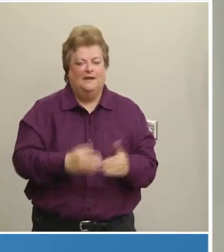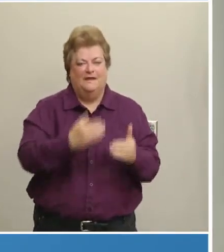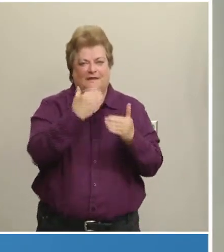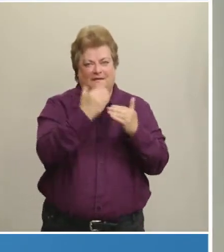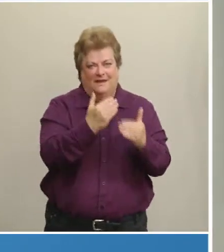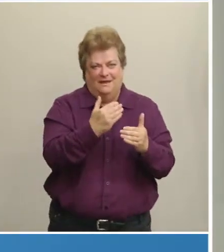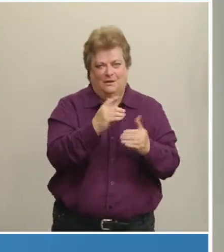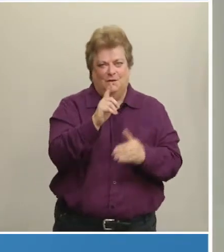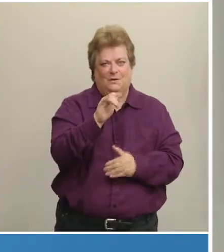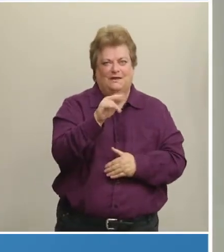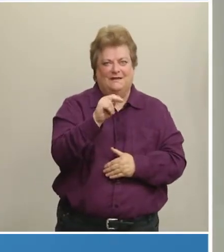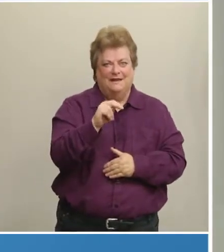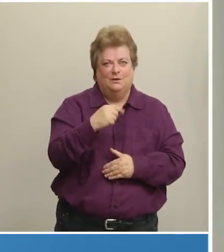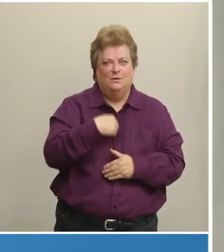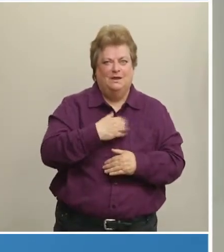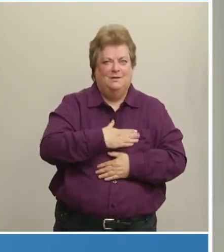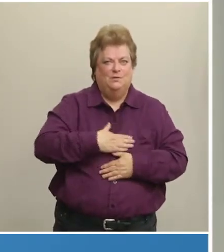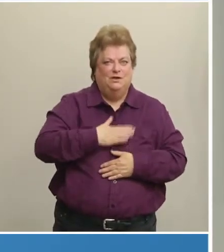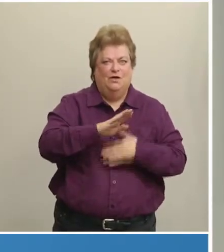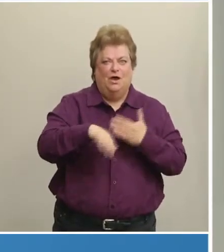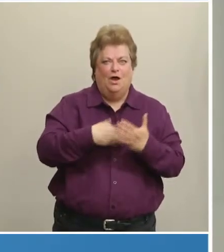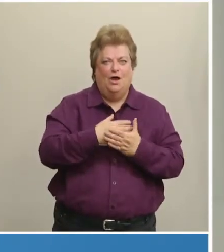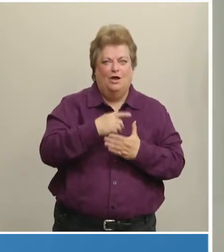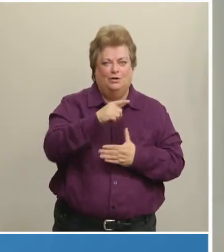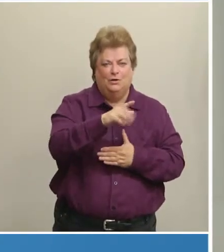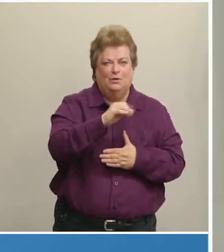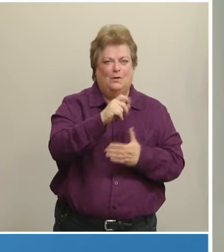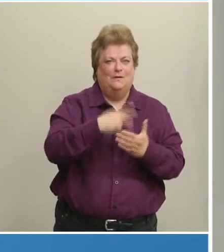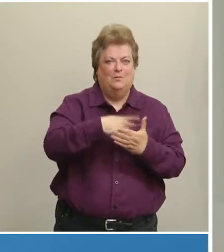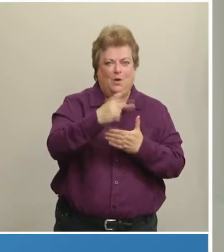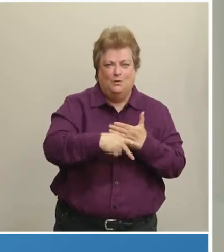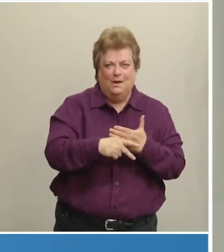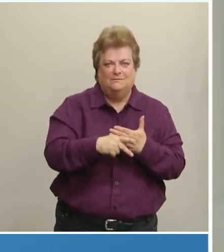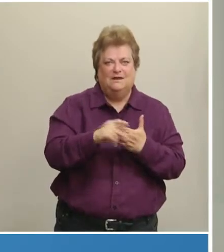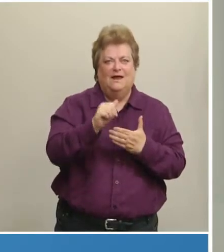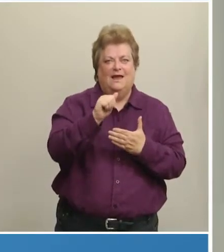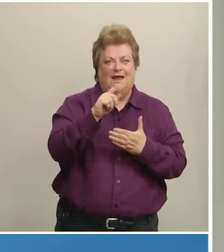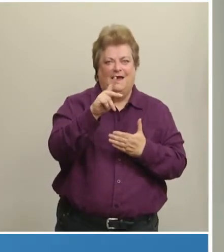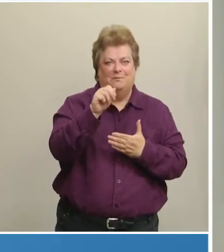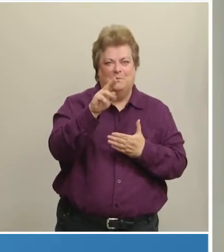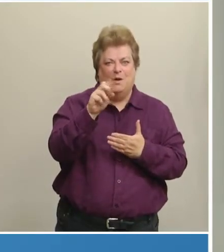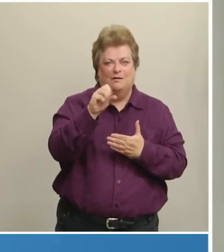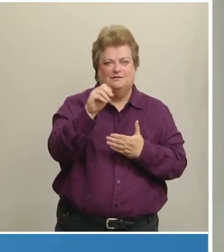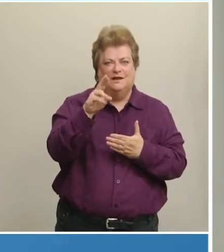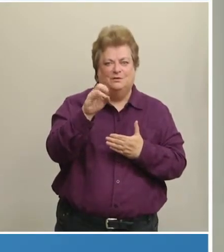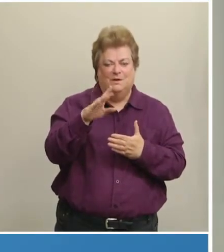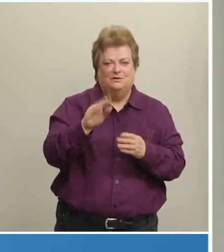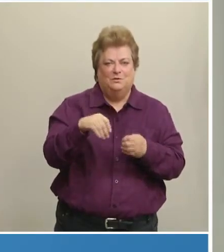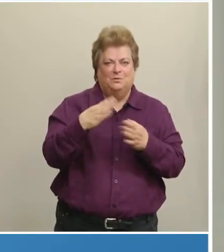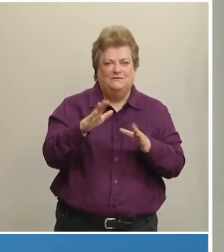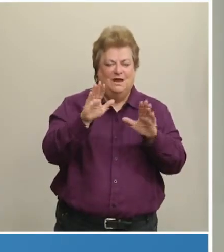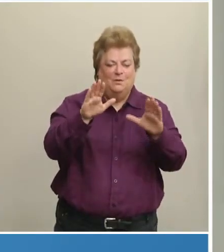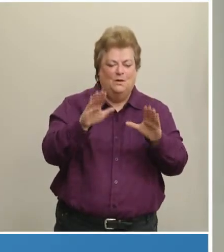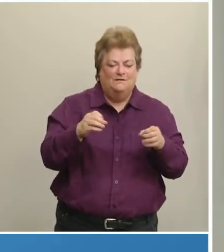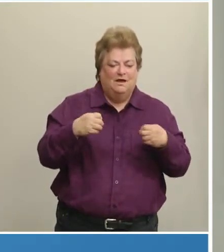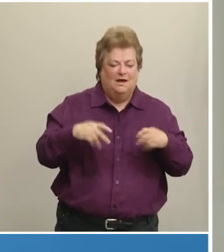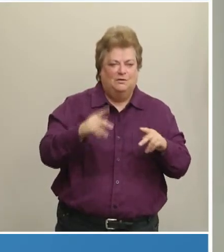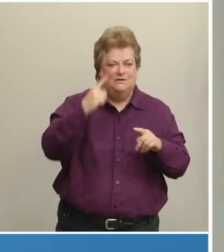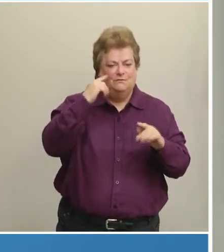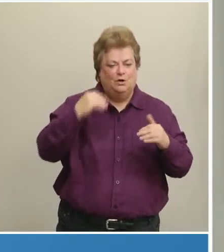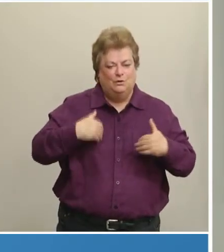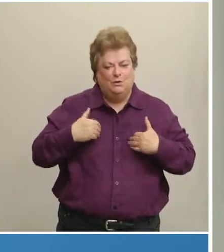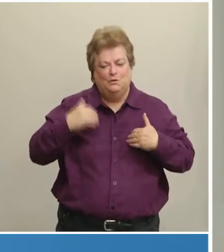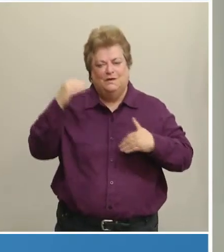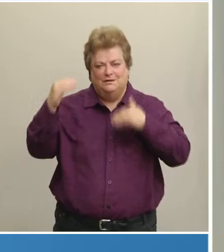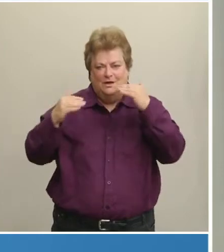Thank you so much, Lynn. We really appreciate everything that you and your team at Parks and Recs do to provide wonderful opportunities for youth and